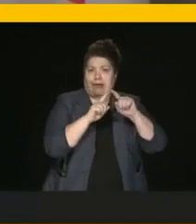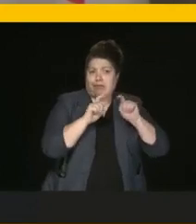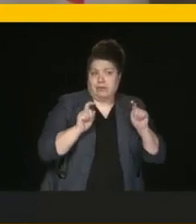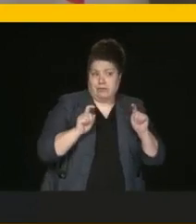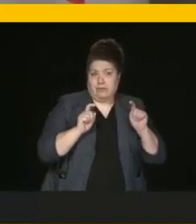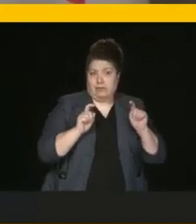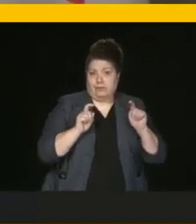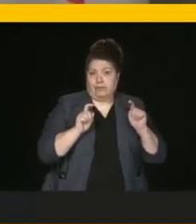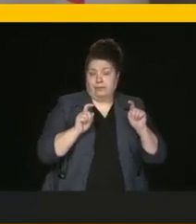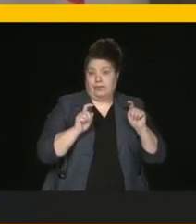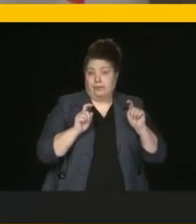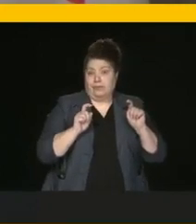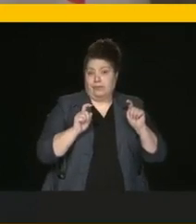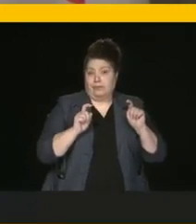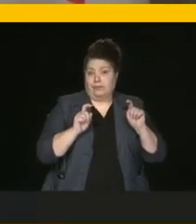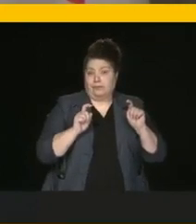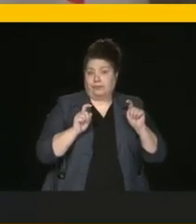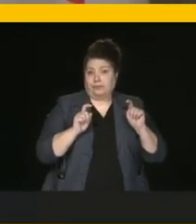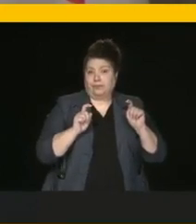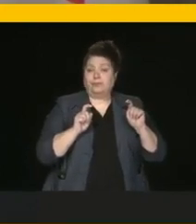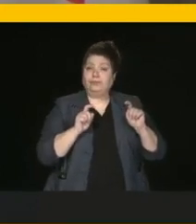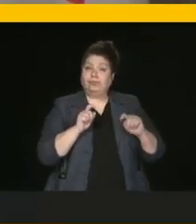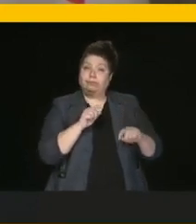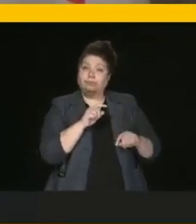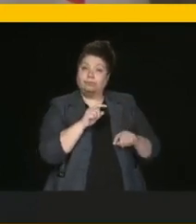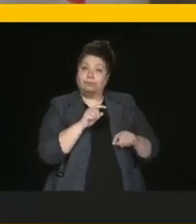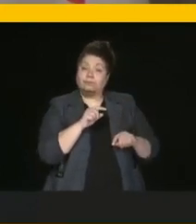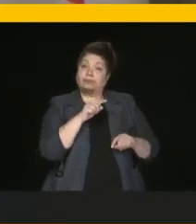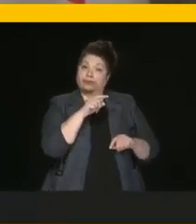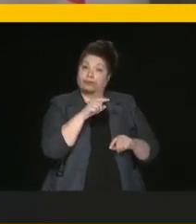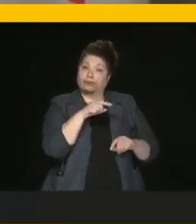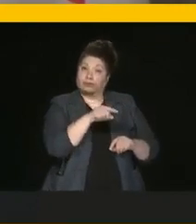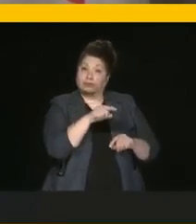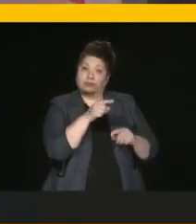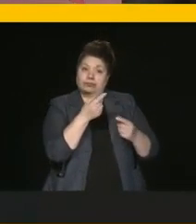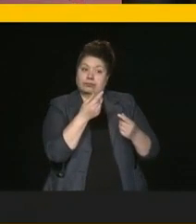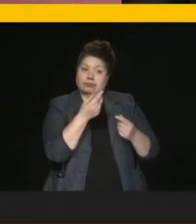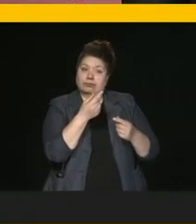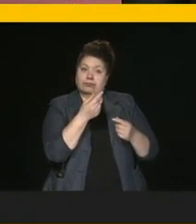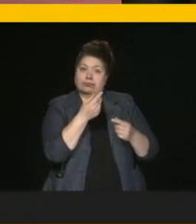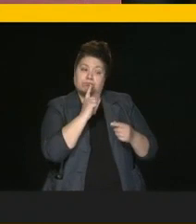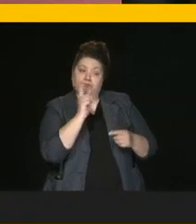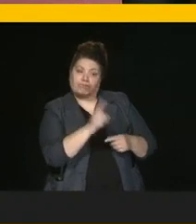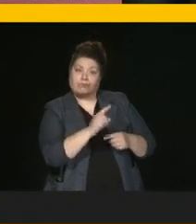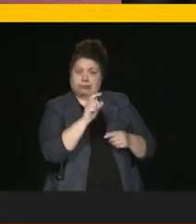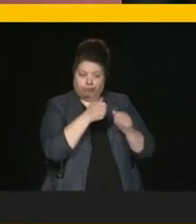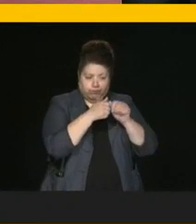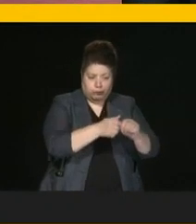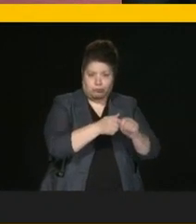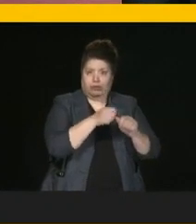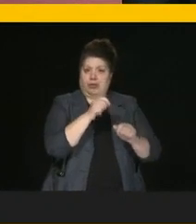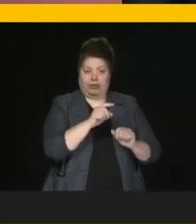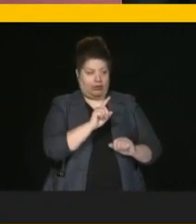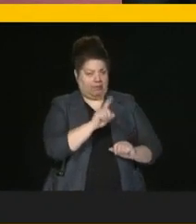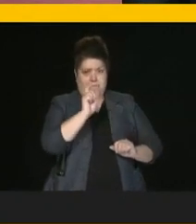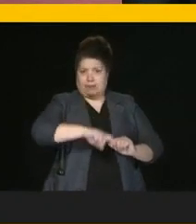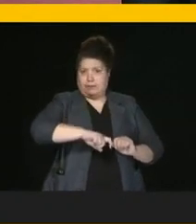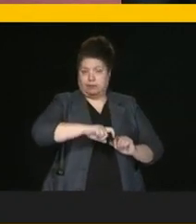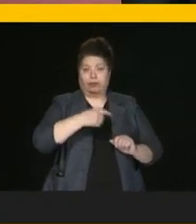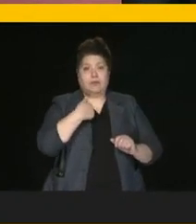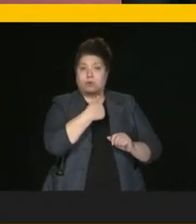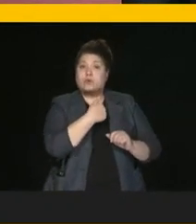we have put in place a series of public health measures that are essential to achieve our objective